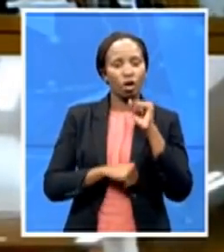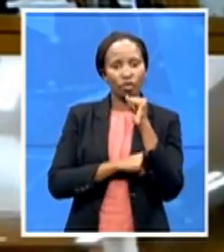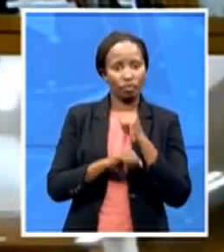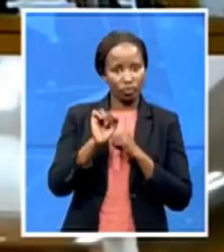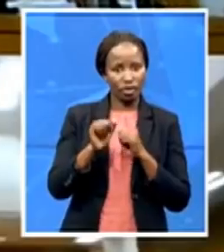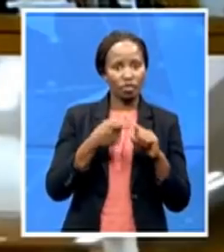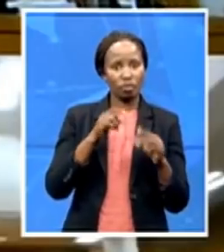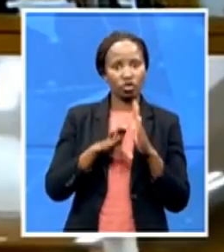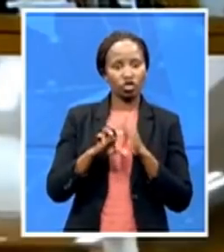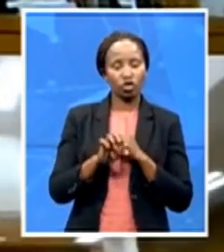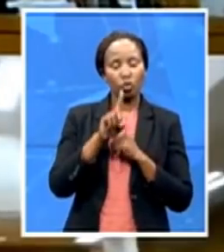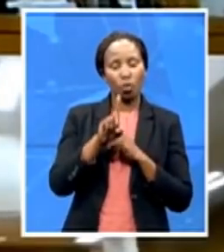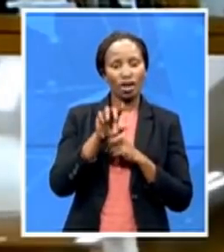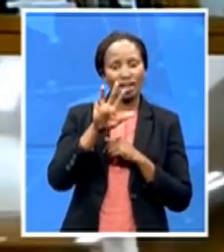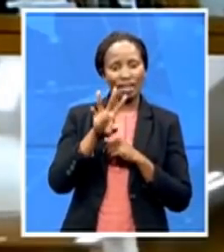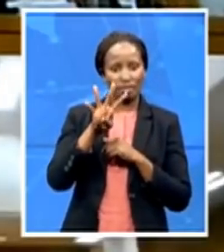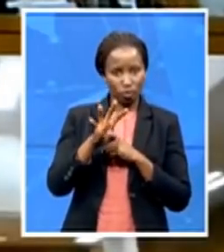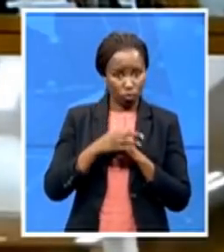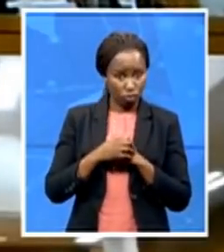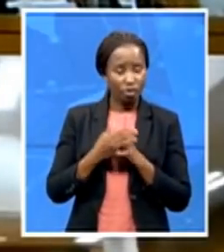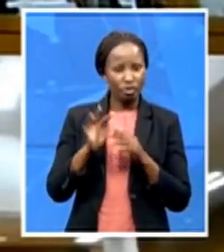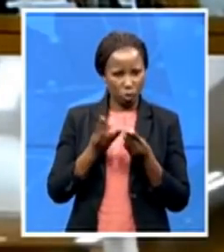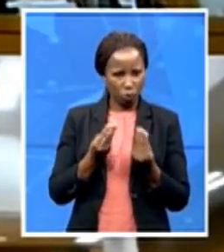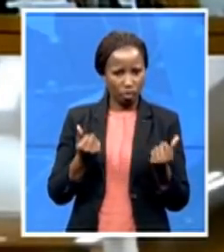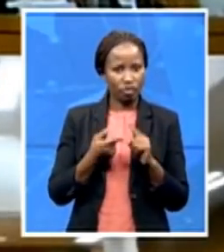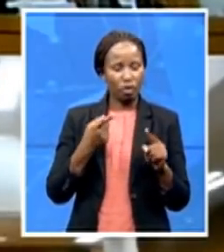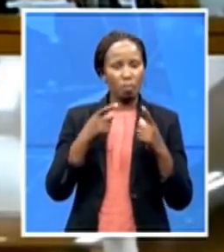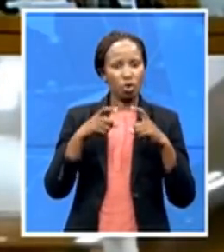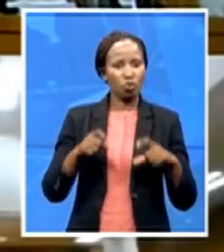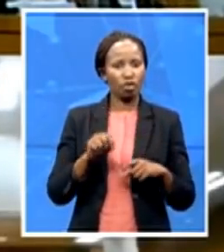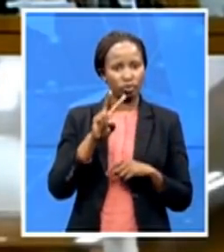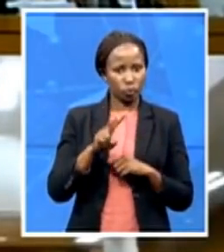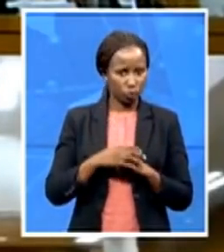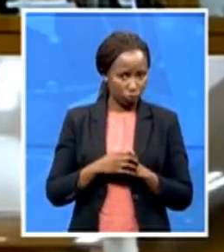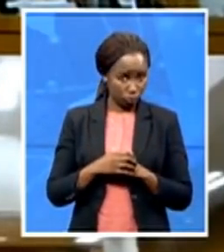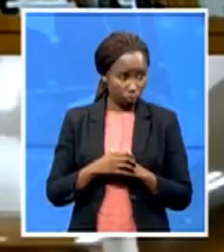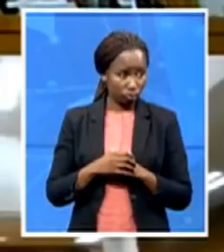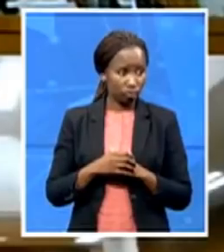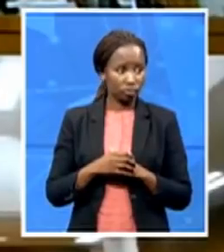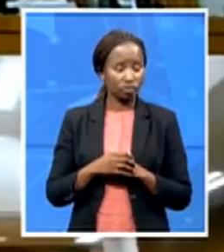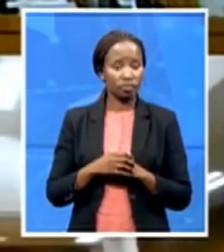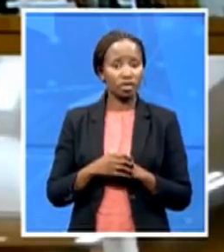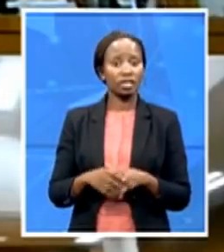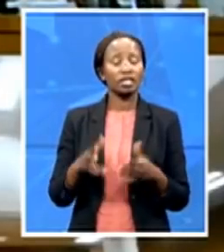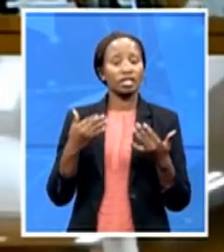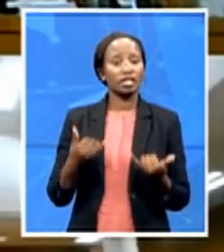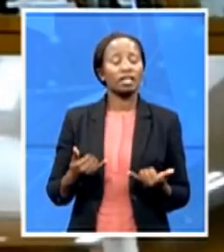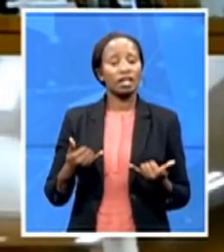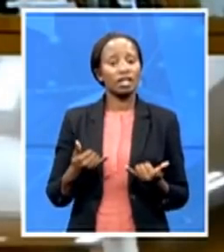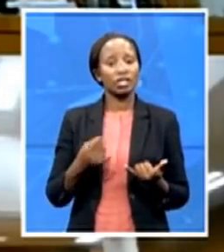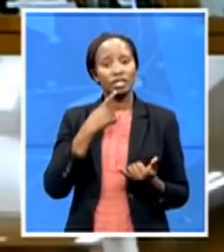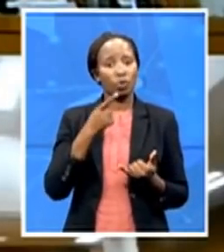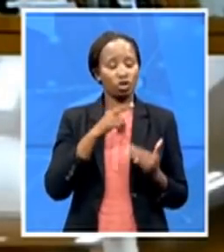with this issue in paragraph 208 of our heads of argument. The short answer is that in drafting and adopting these rules, the Assembly